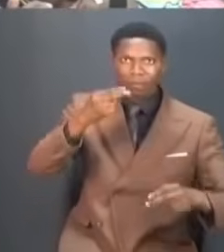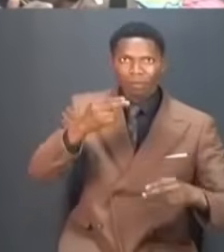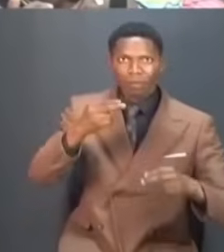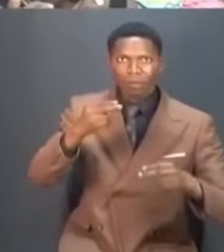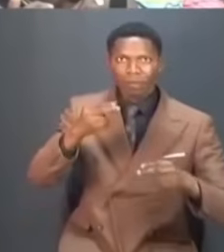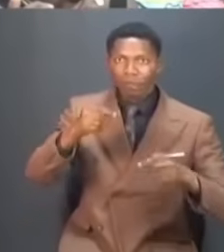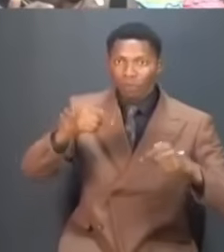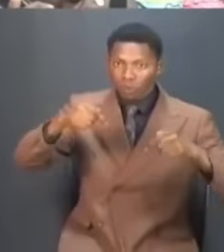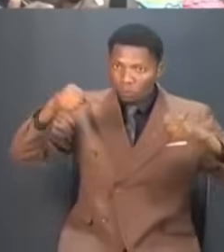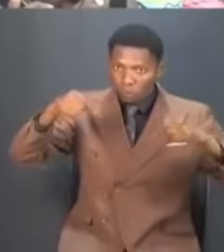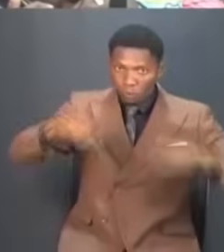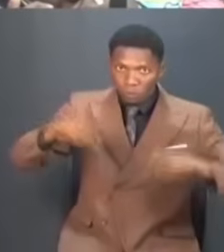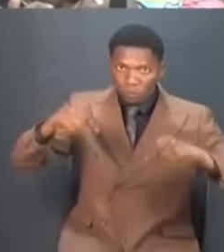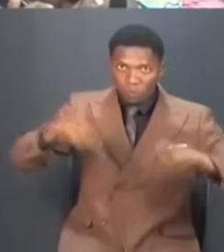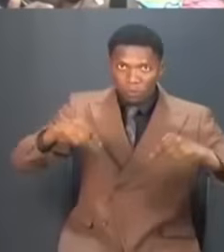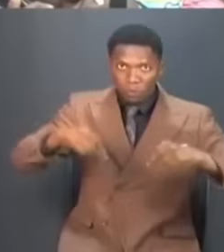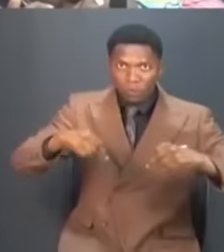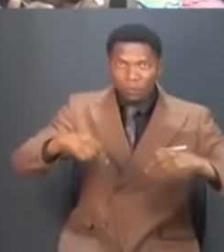today